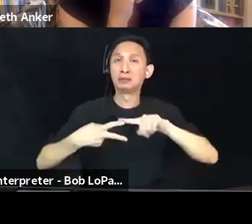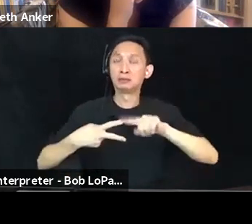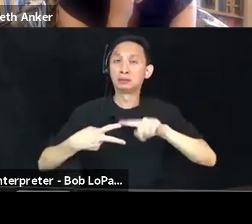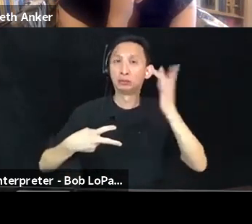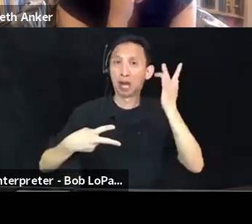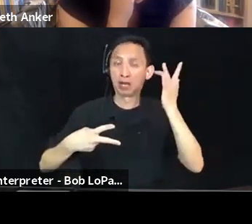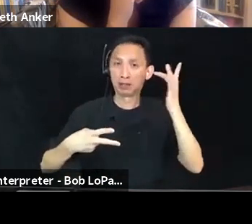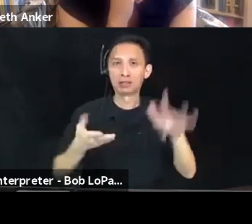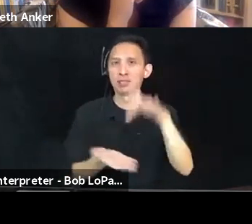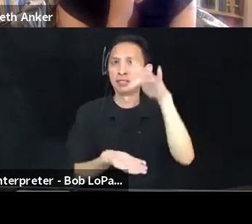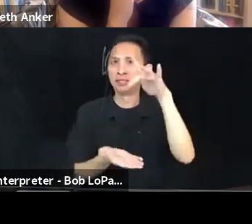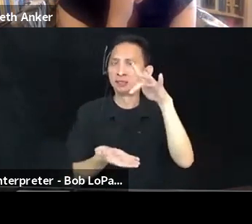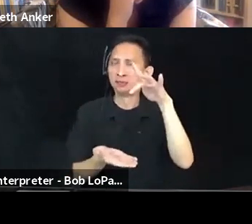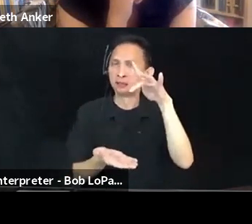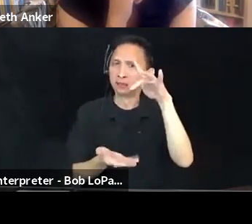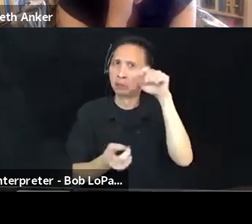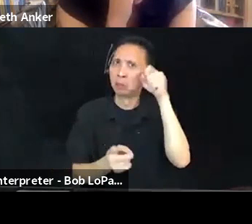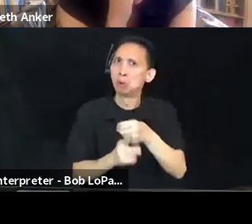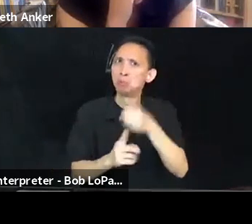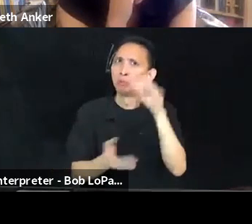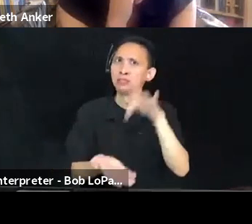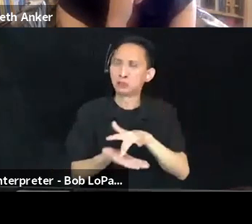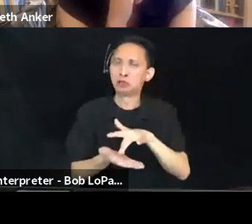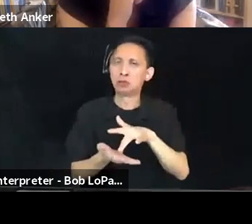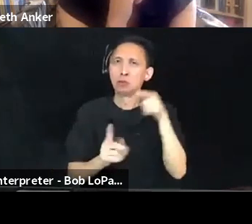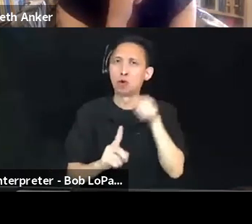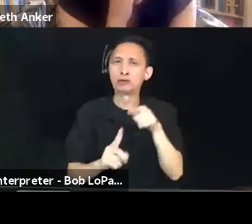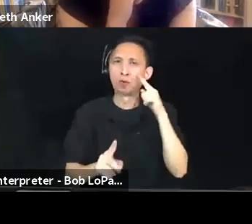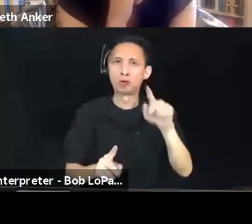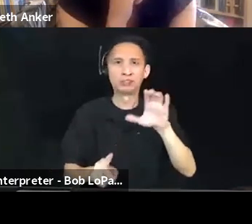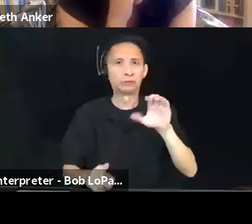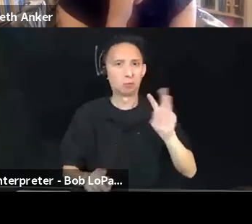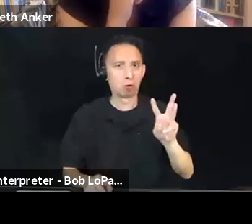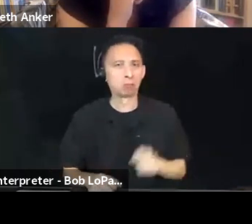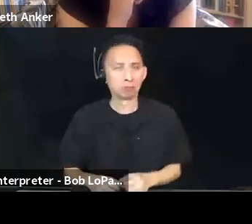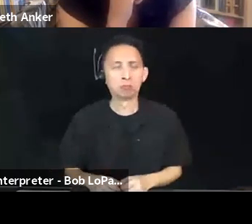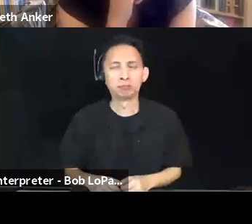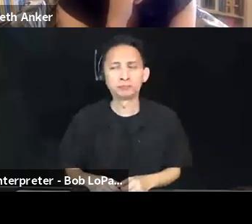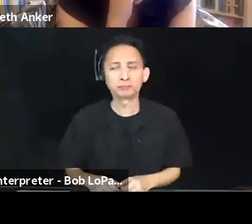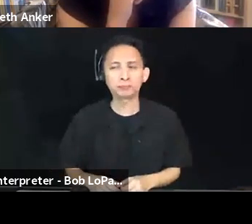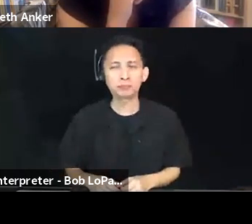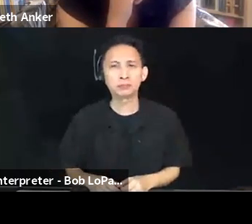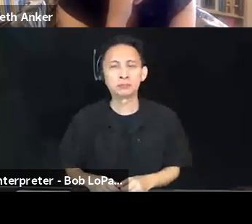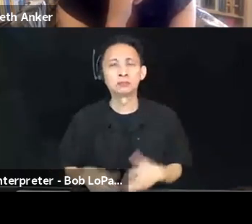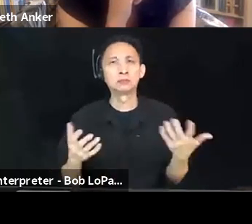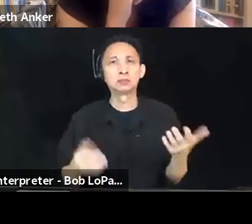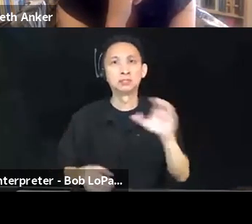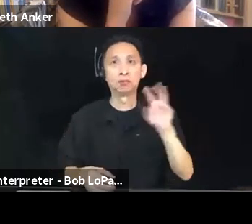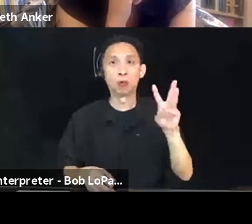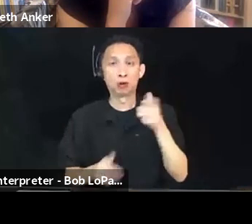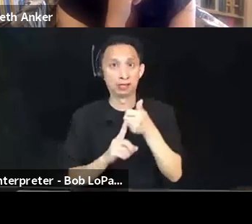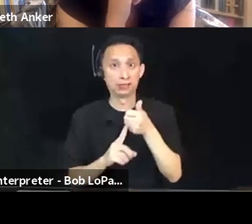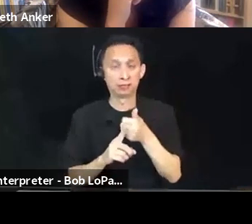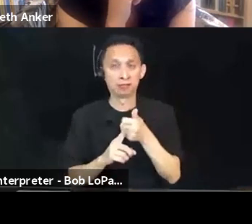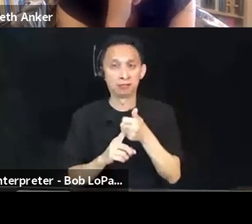to the idea of civil war. Simply put, civil war is